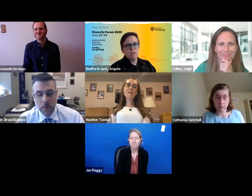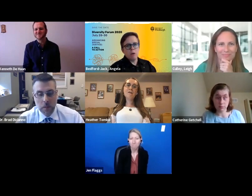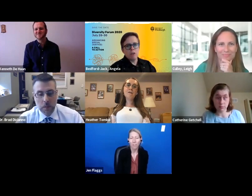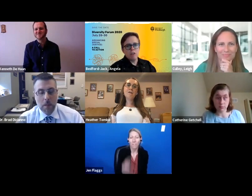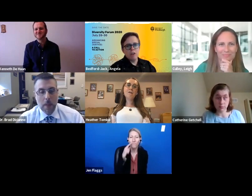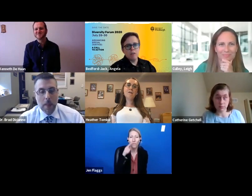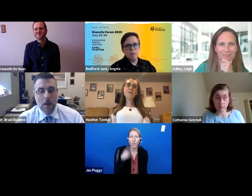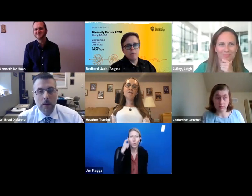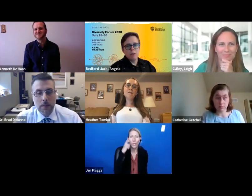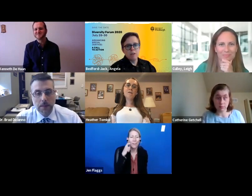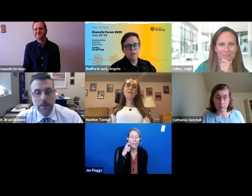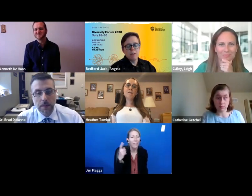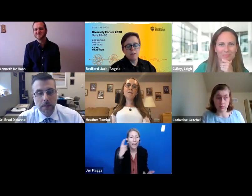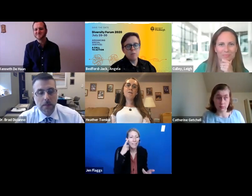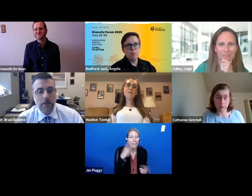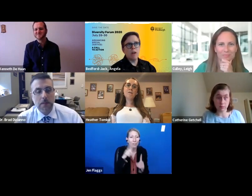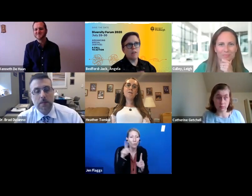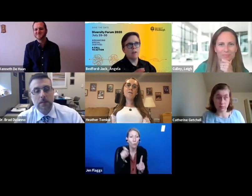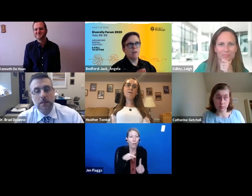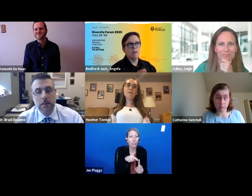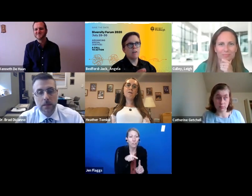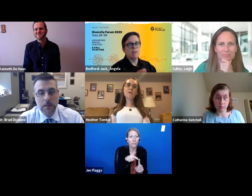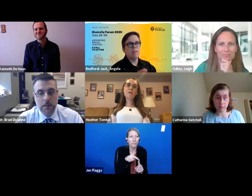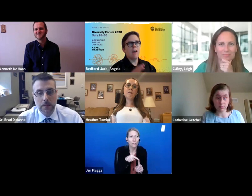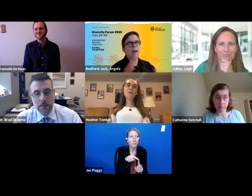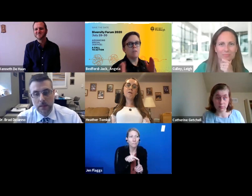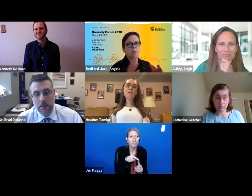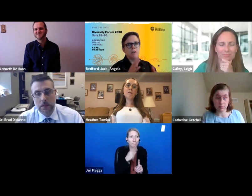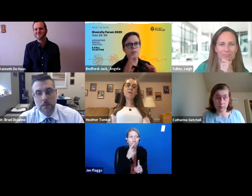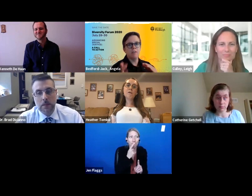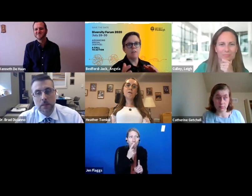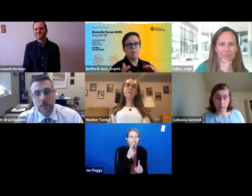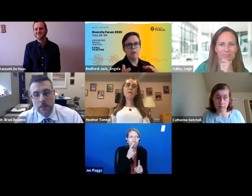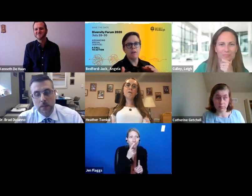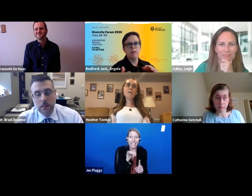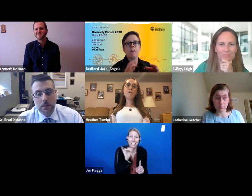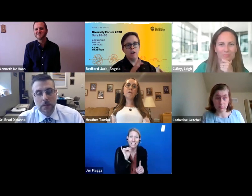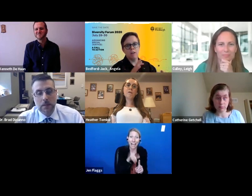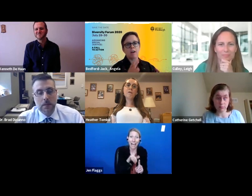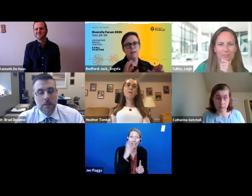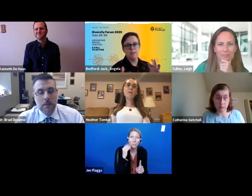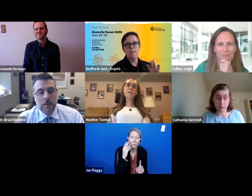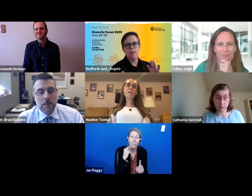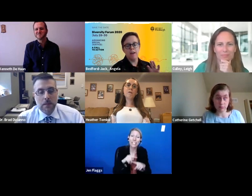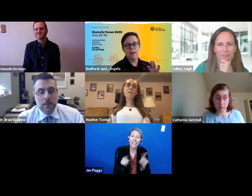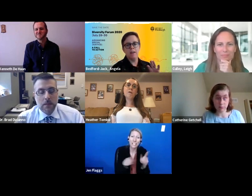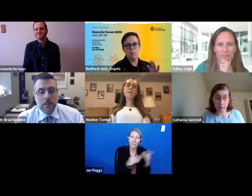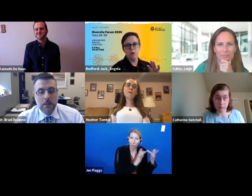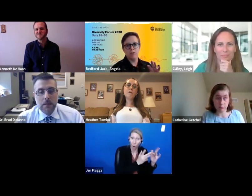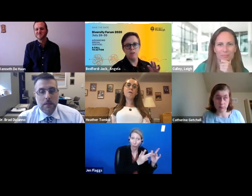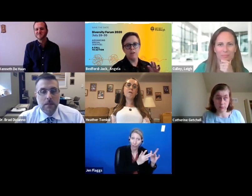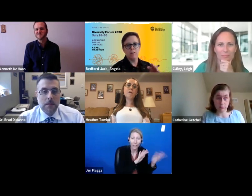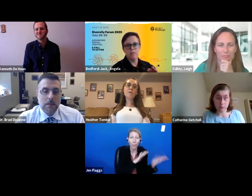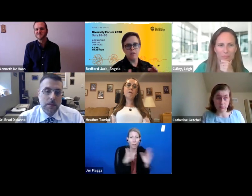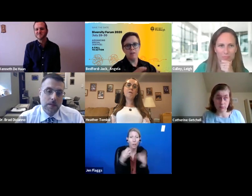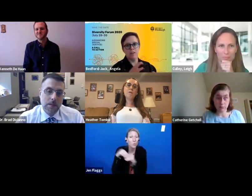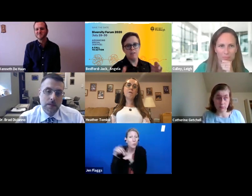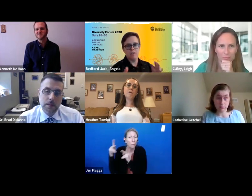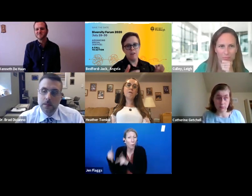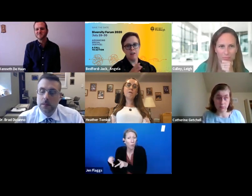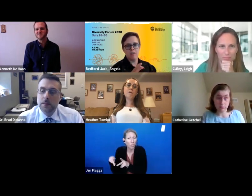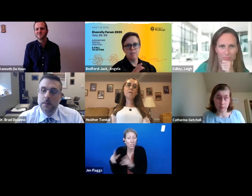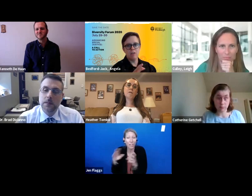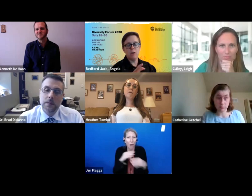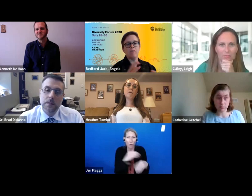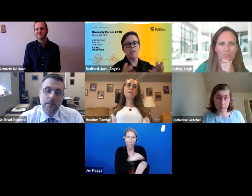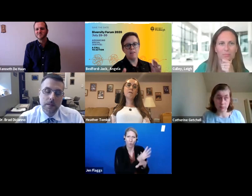I think it's just a question of whether that experience is different online than in person. And it